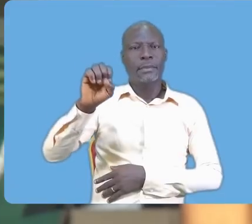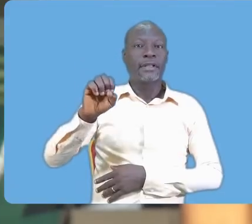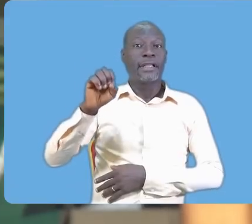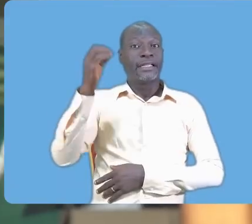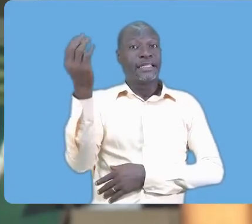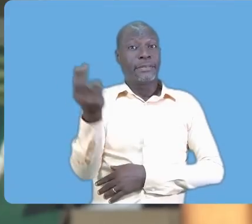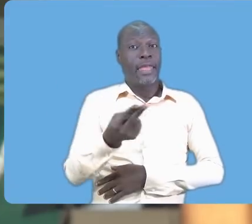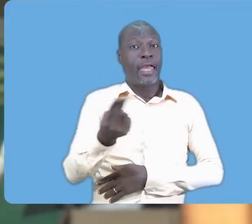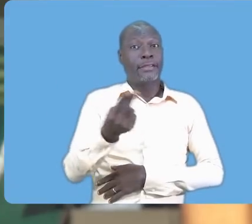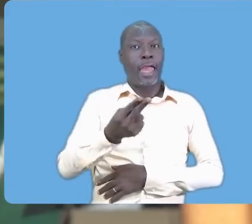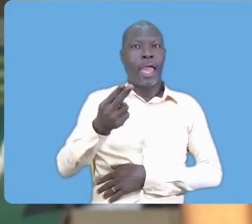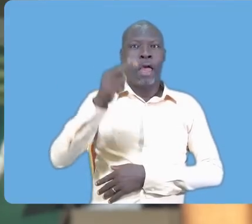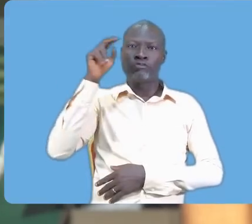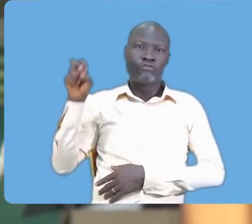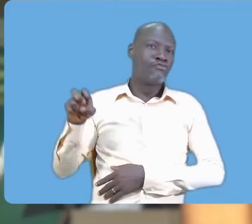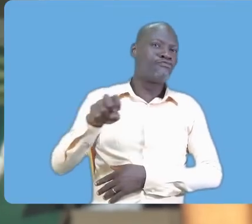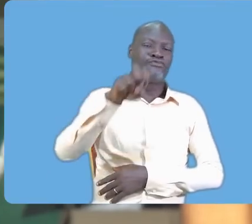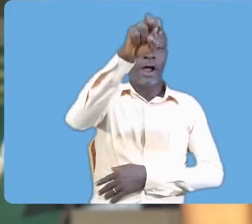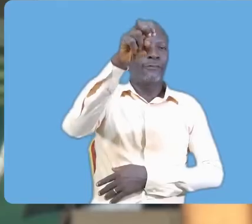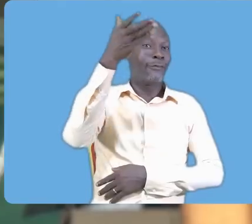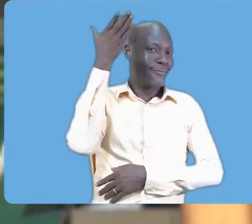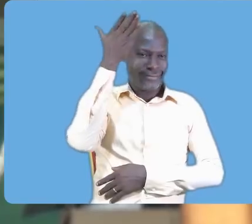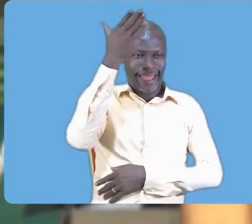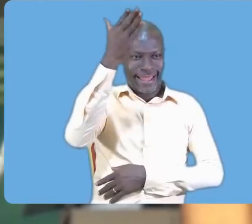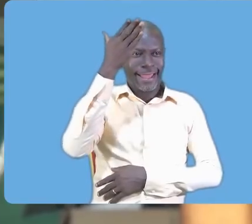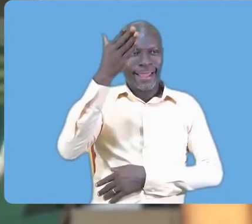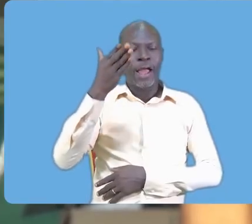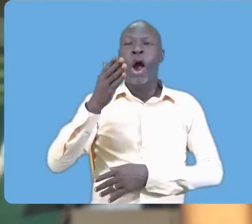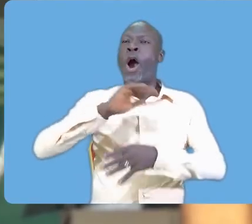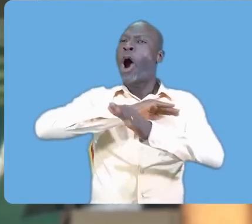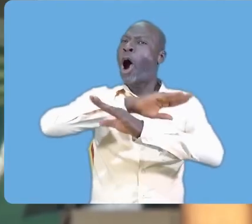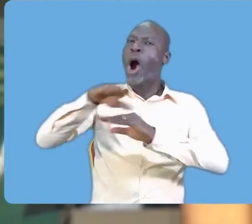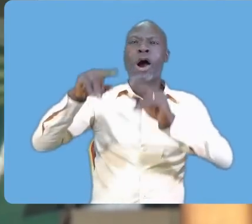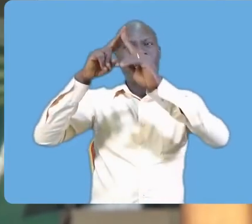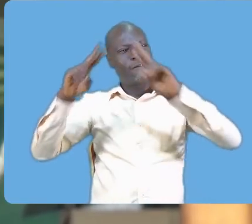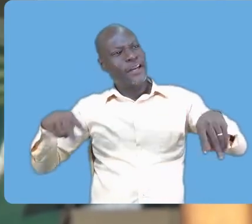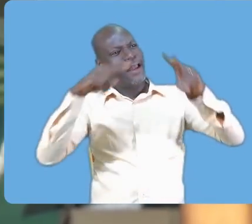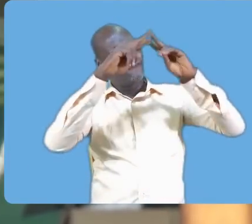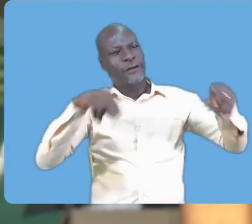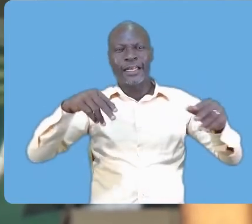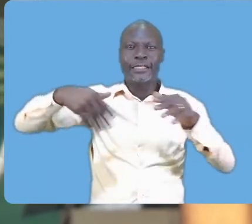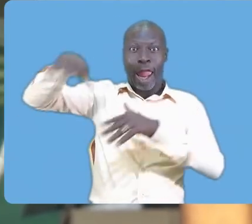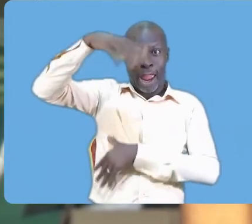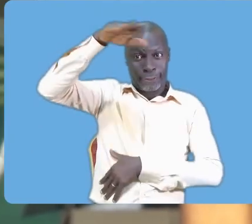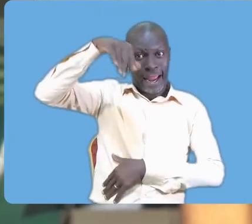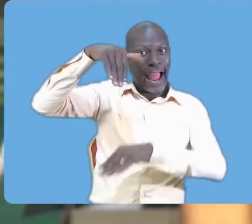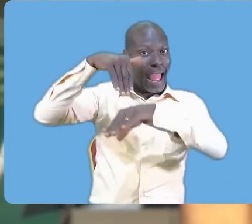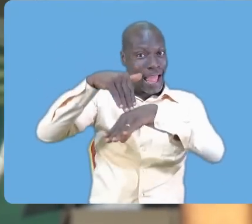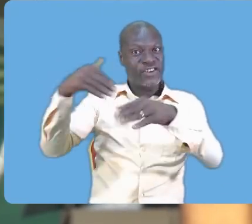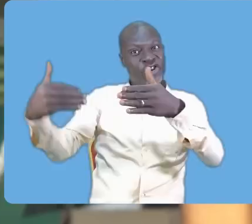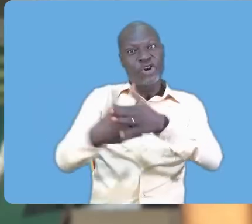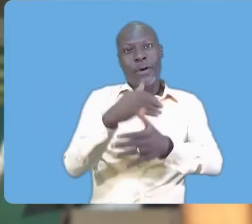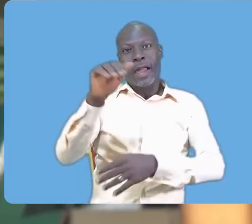if we talk radi about your piace. Any churches of Christ here, a war in Crassia, a bench your piace